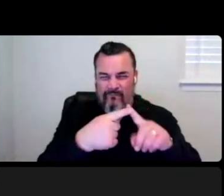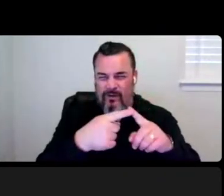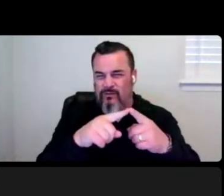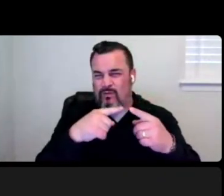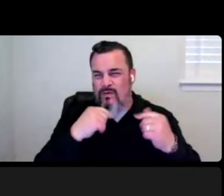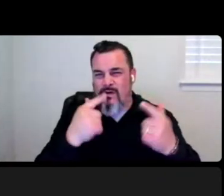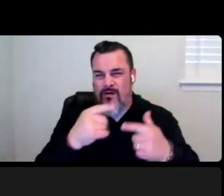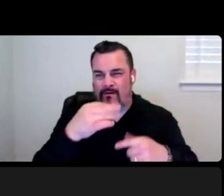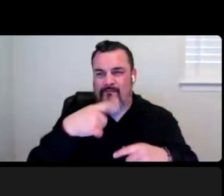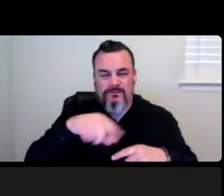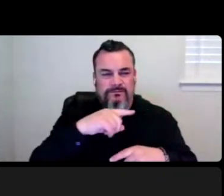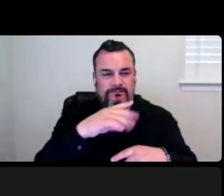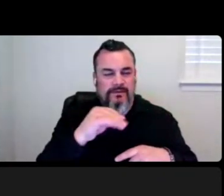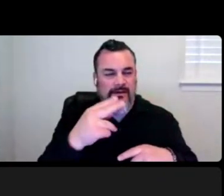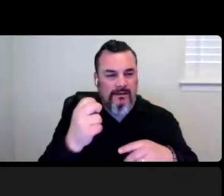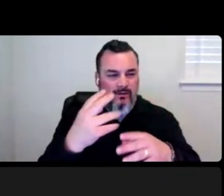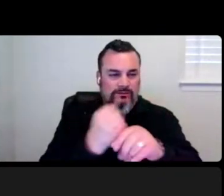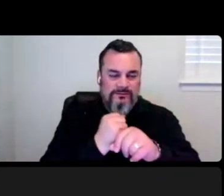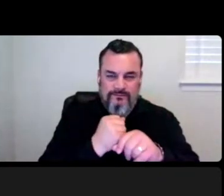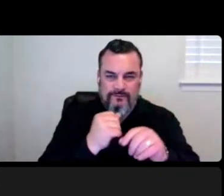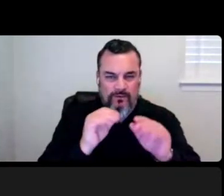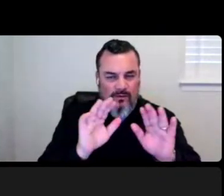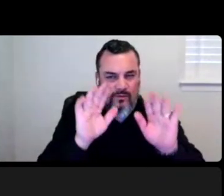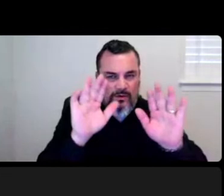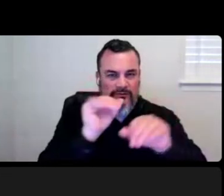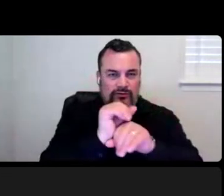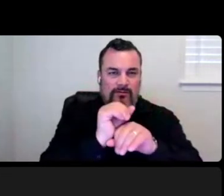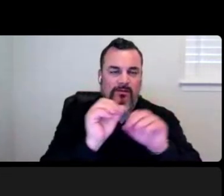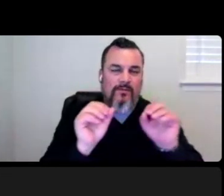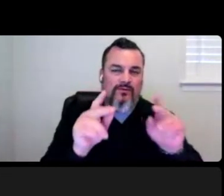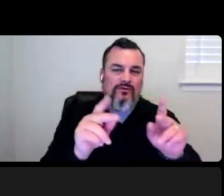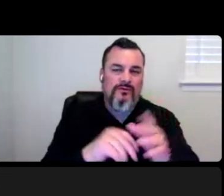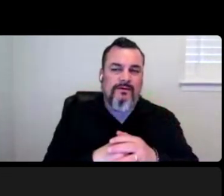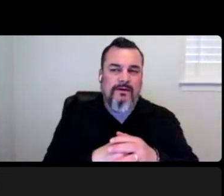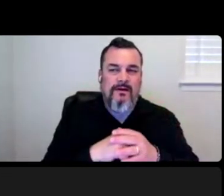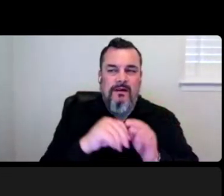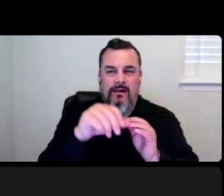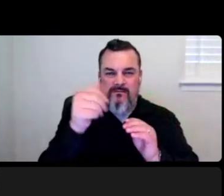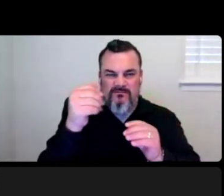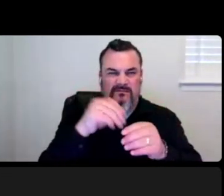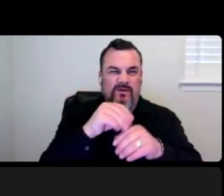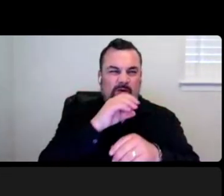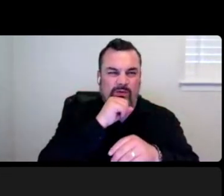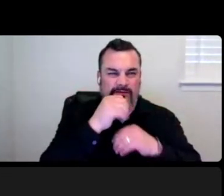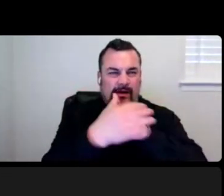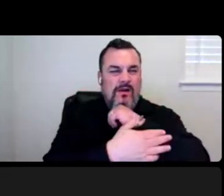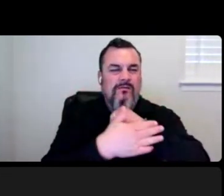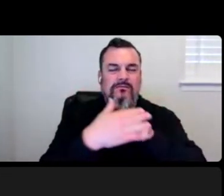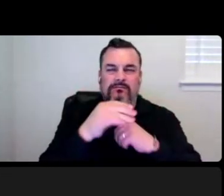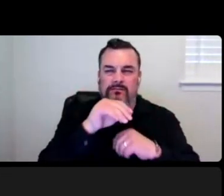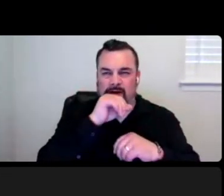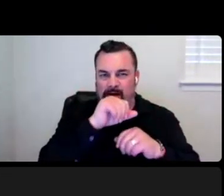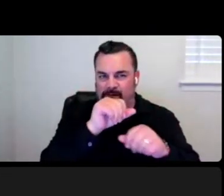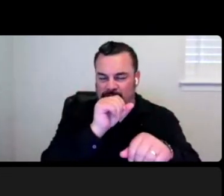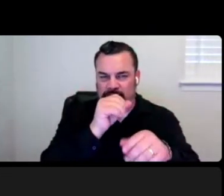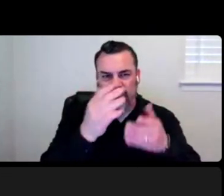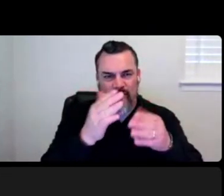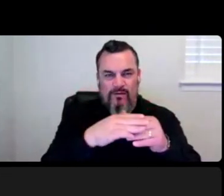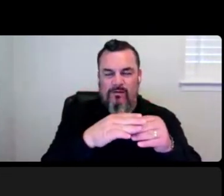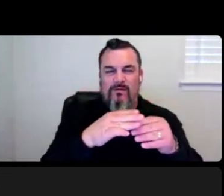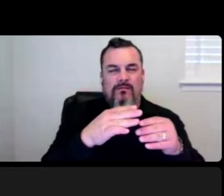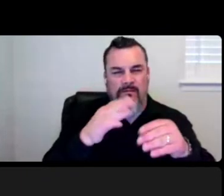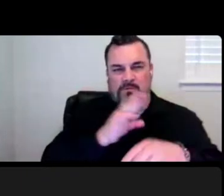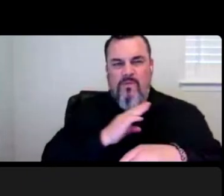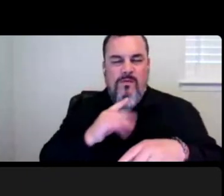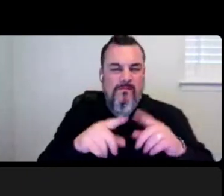us. And he received a great job opportunity elsewhere in Orange County and loved serving on the board, but could no longer serve. So it